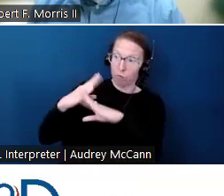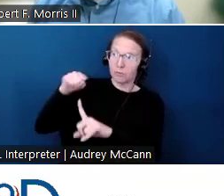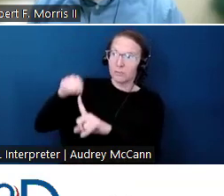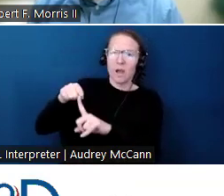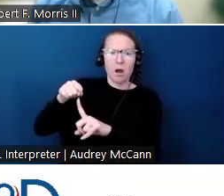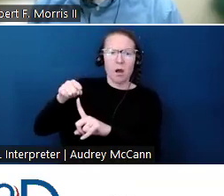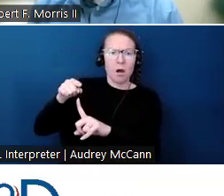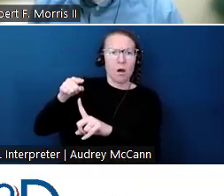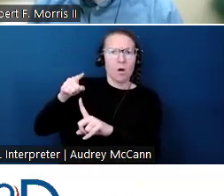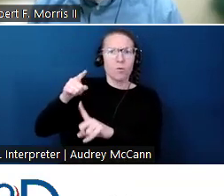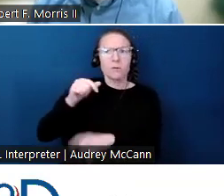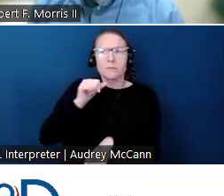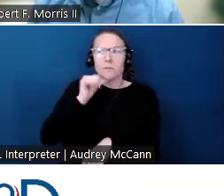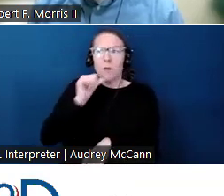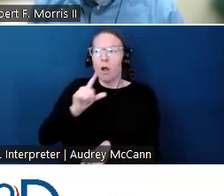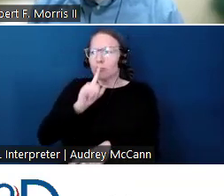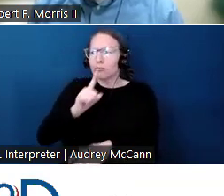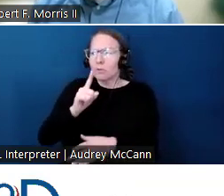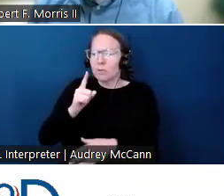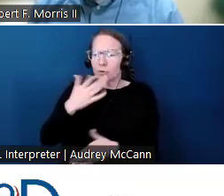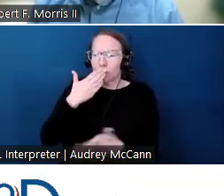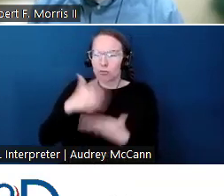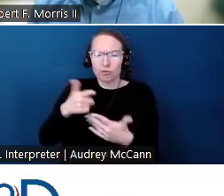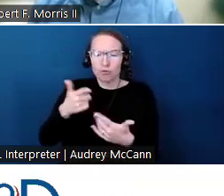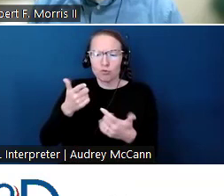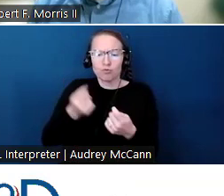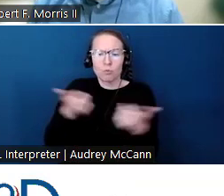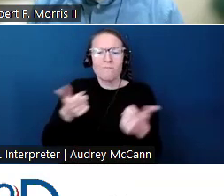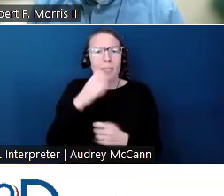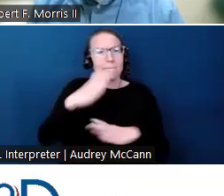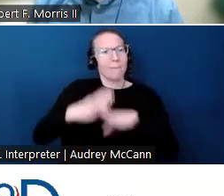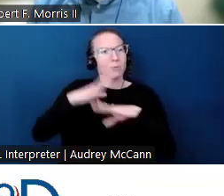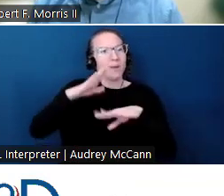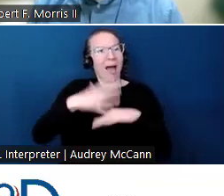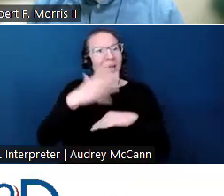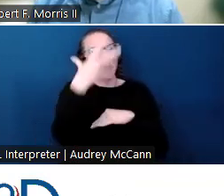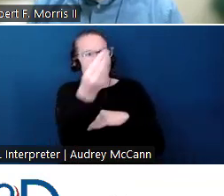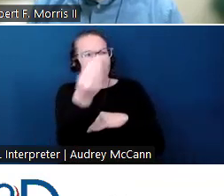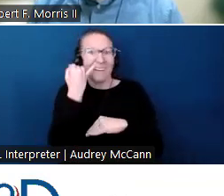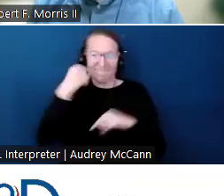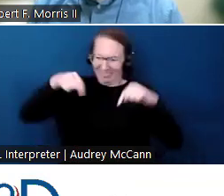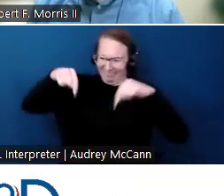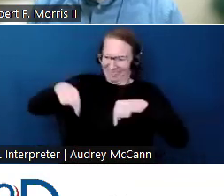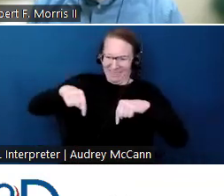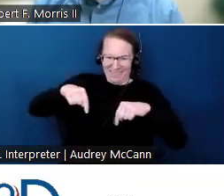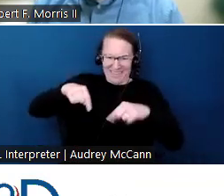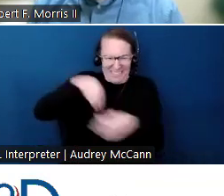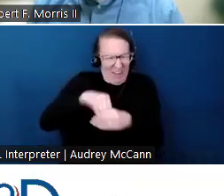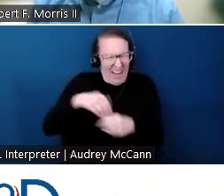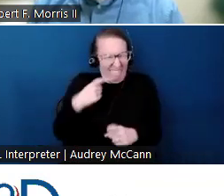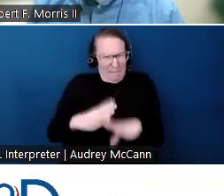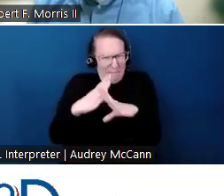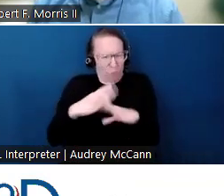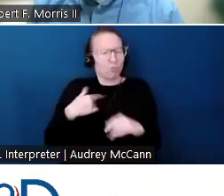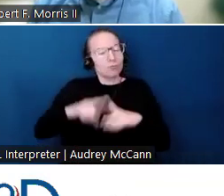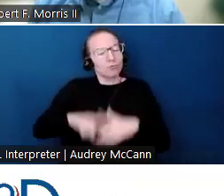to helping to remove barriers for our consumers on the outside. So I start there with our